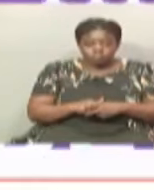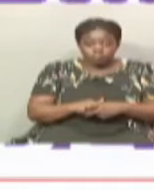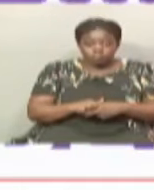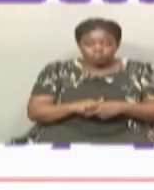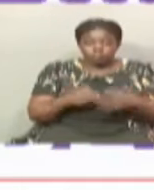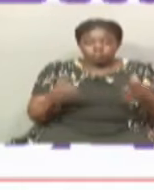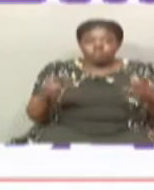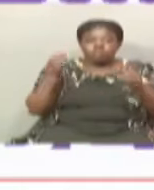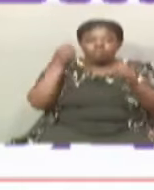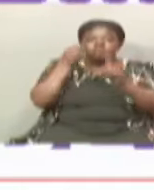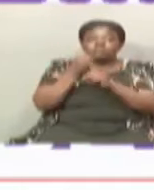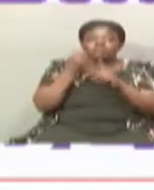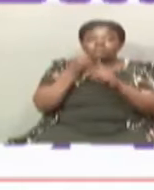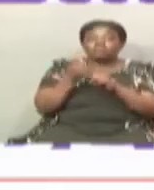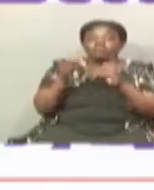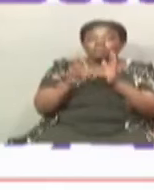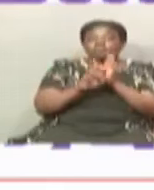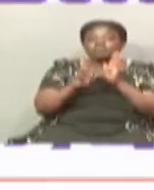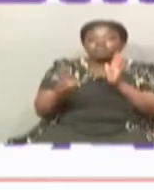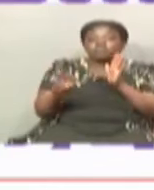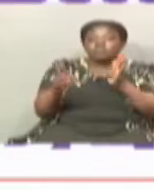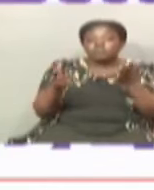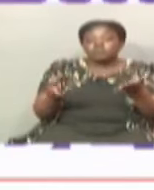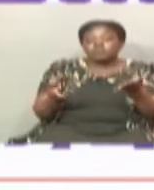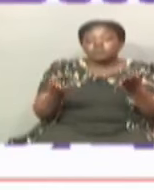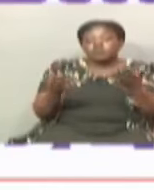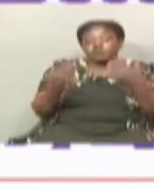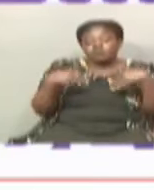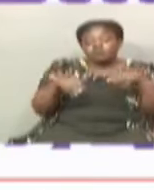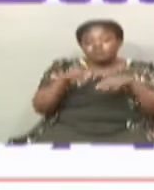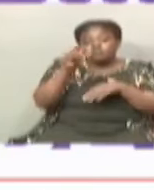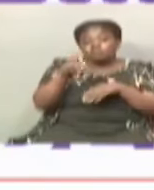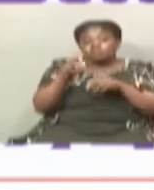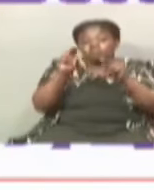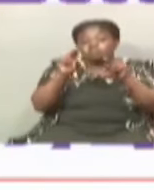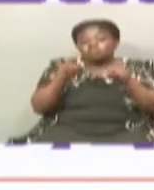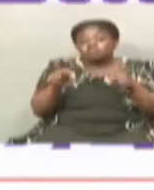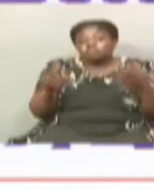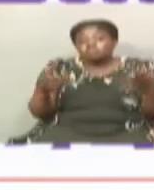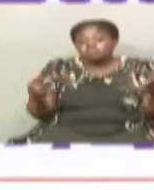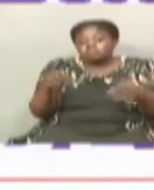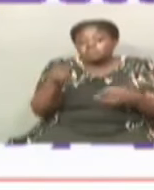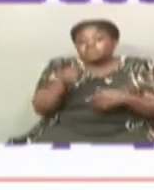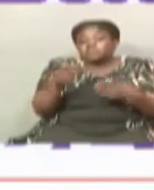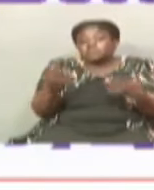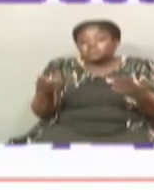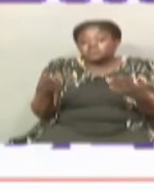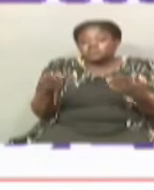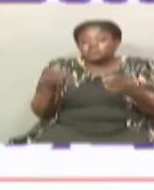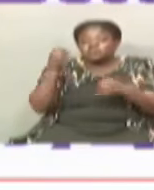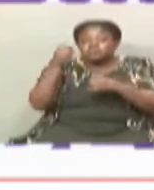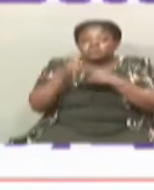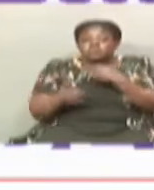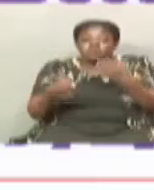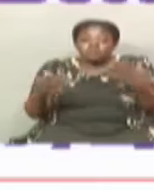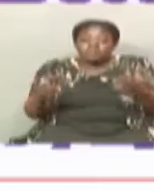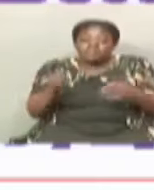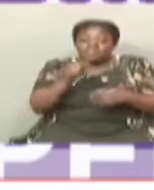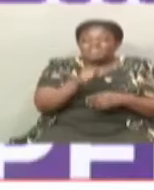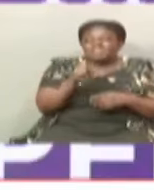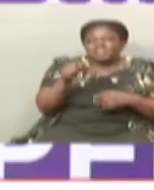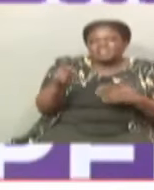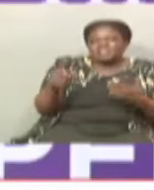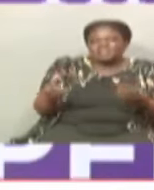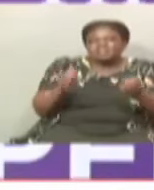the advocates who are going to represent the accused persons, there will be no these adjournments of this excuse and that excuse.